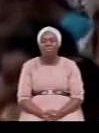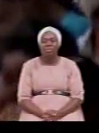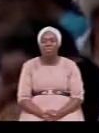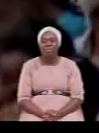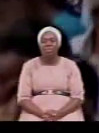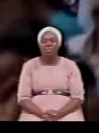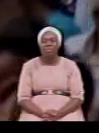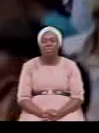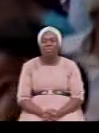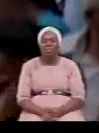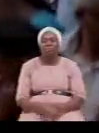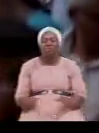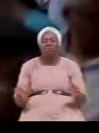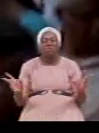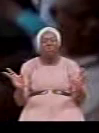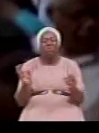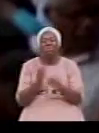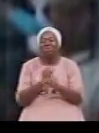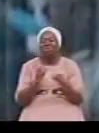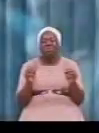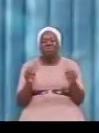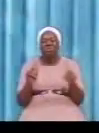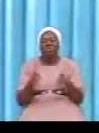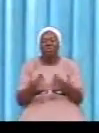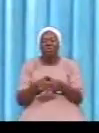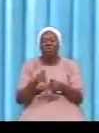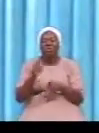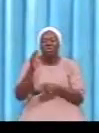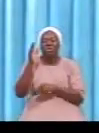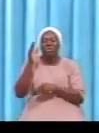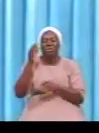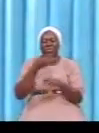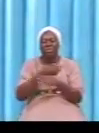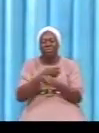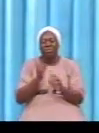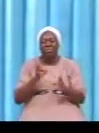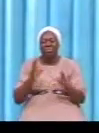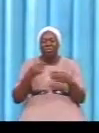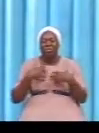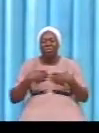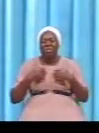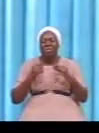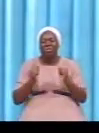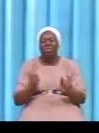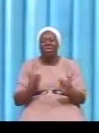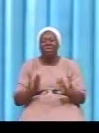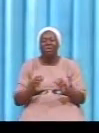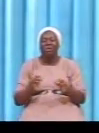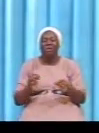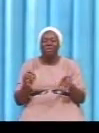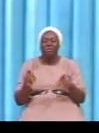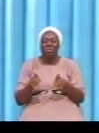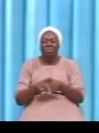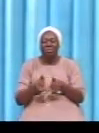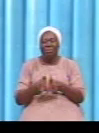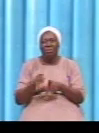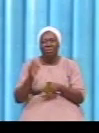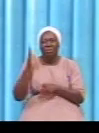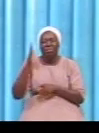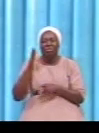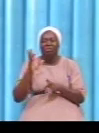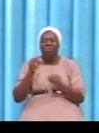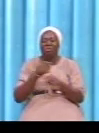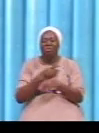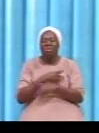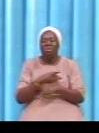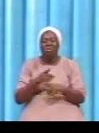No one like the Savior. No healer like him. No deliverer like him.